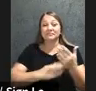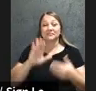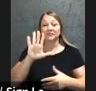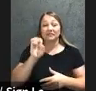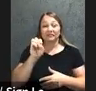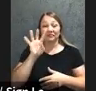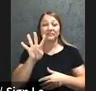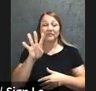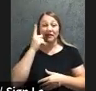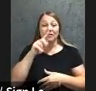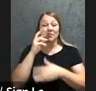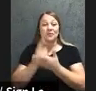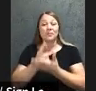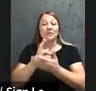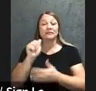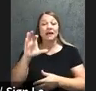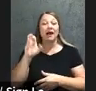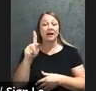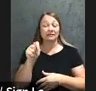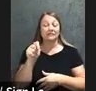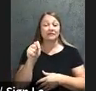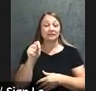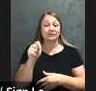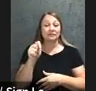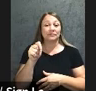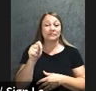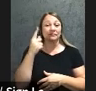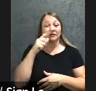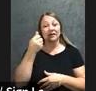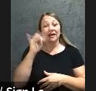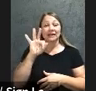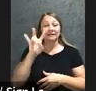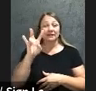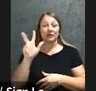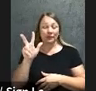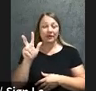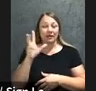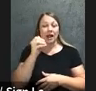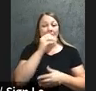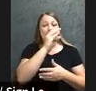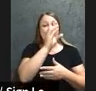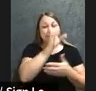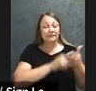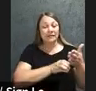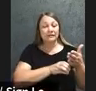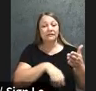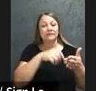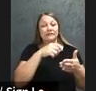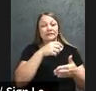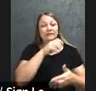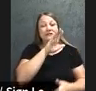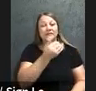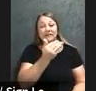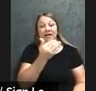the Rehabilitation Act of 1973, and Section 1557. And